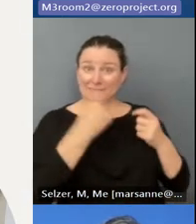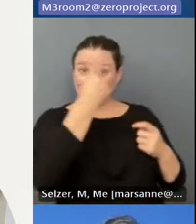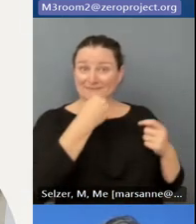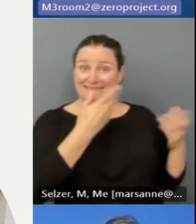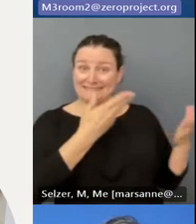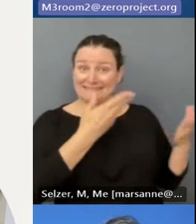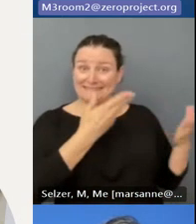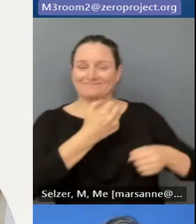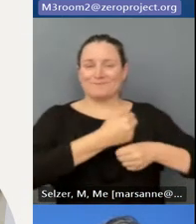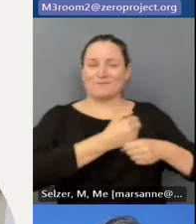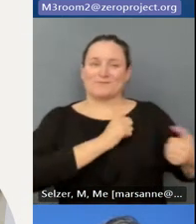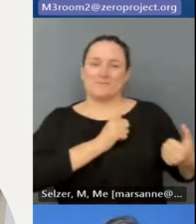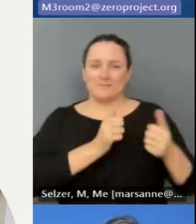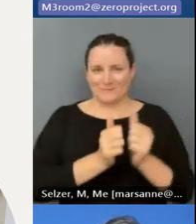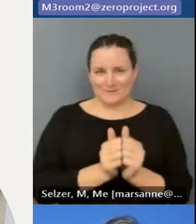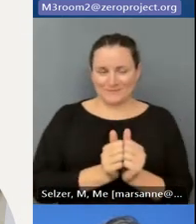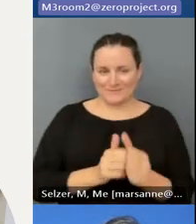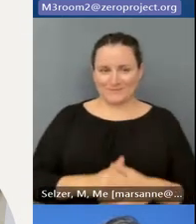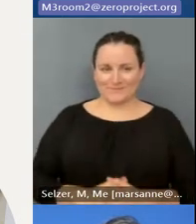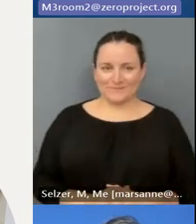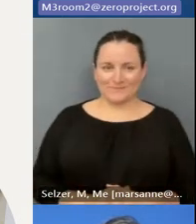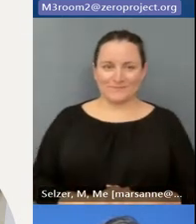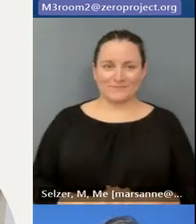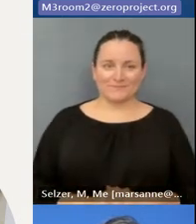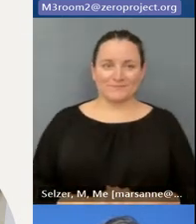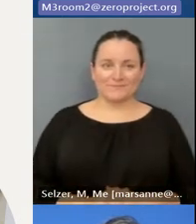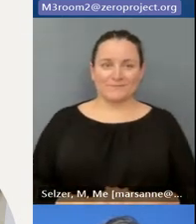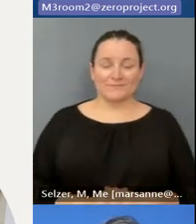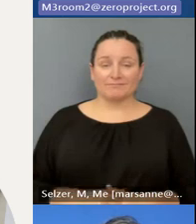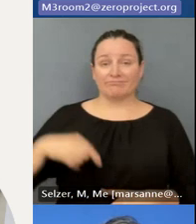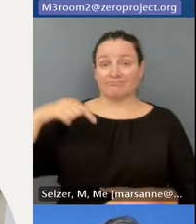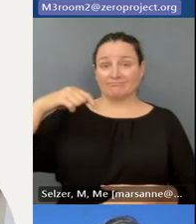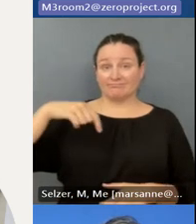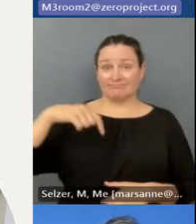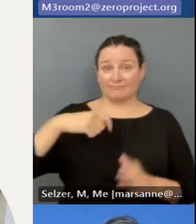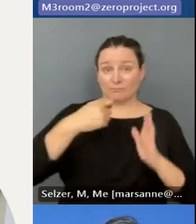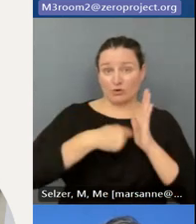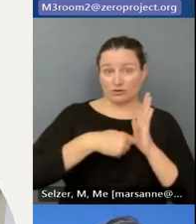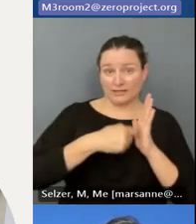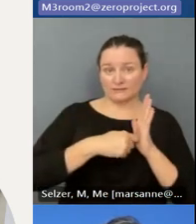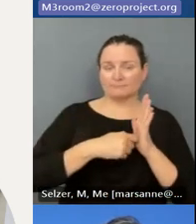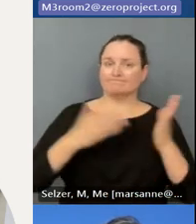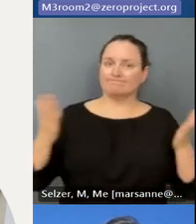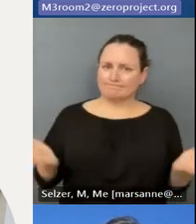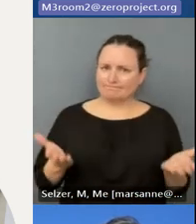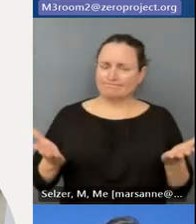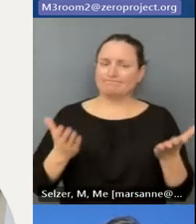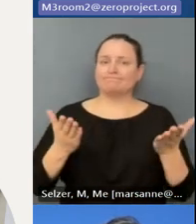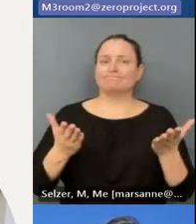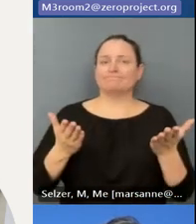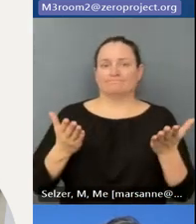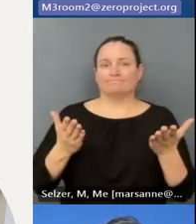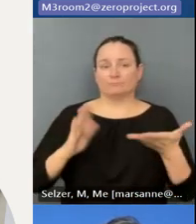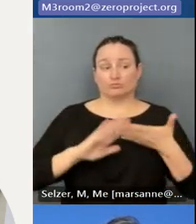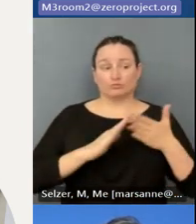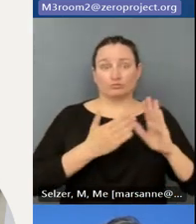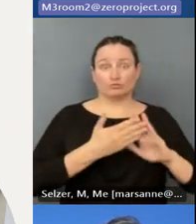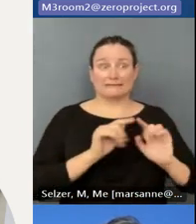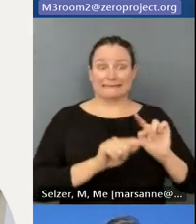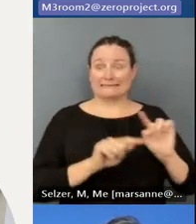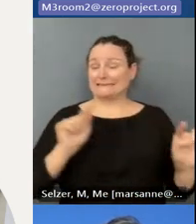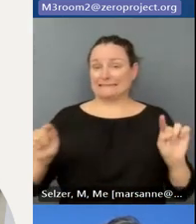can, our goal of the project is to promote the development of an inclusive society and the inclusion of persons